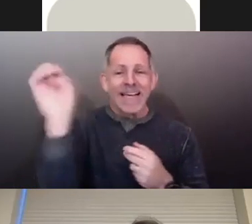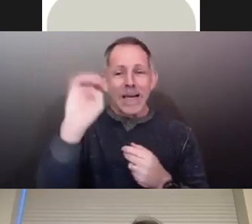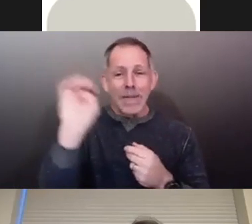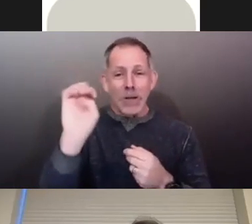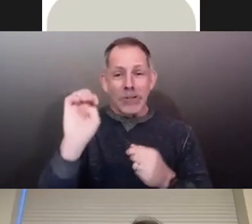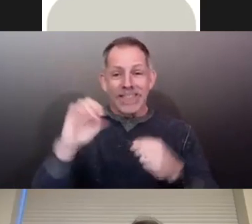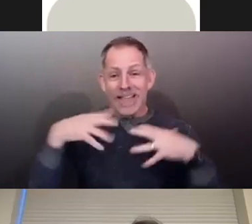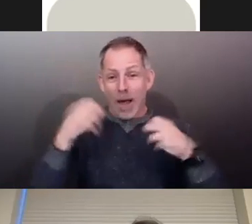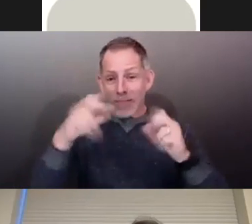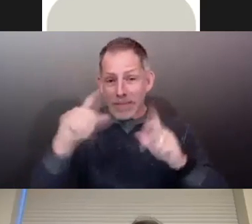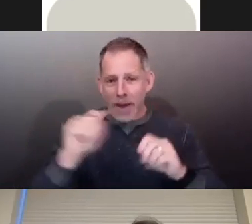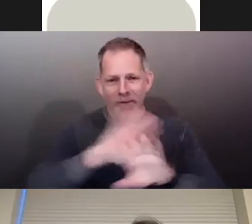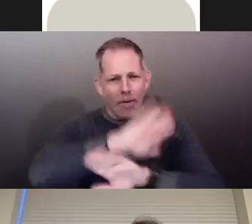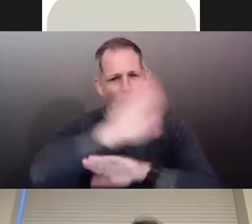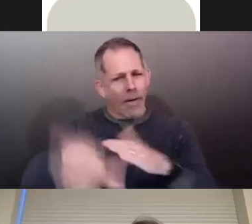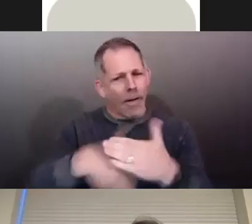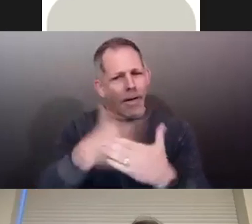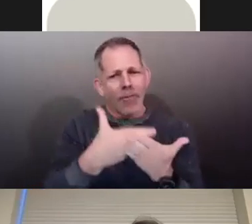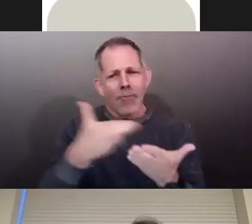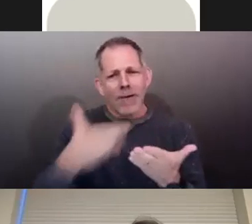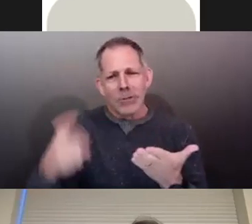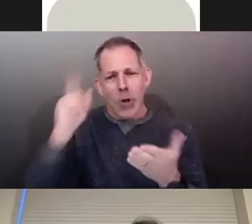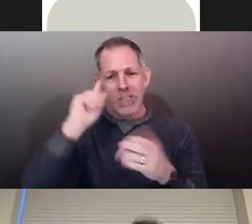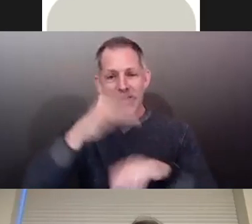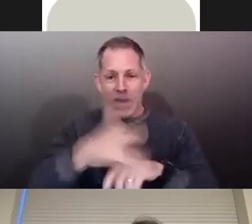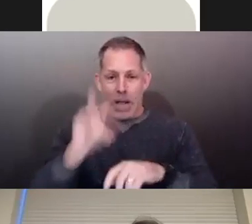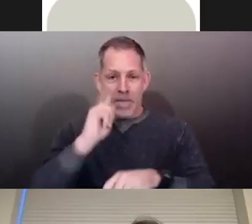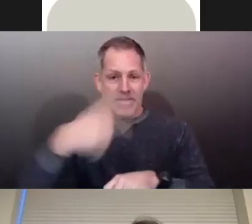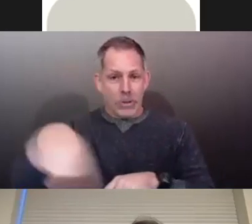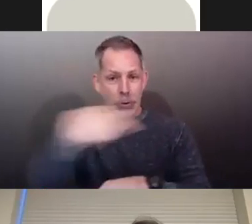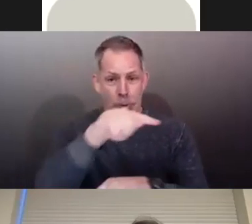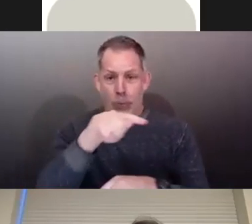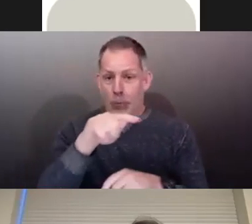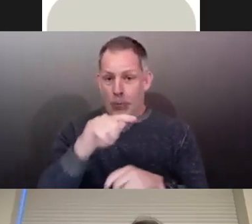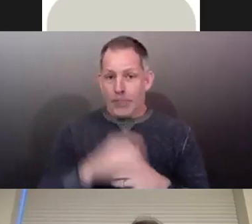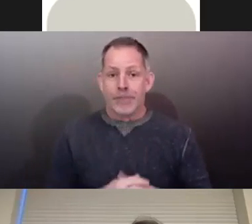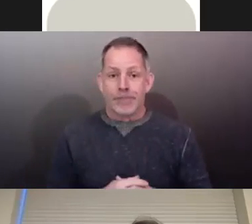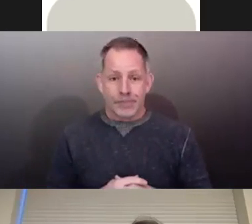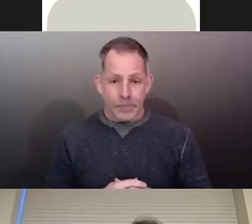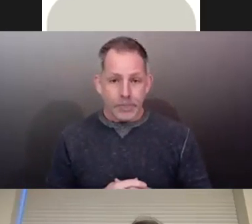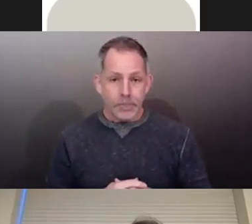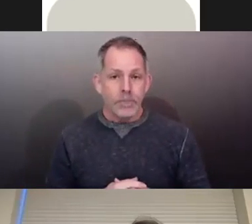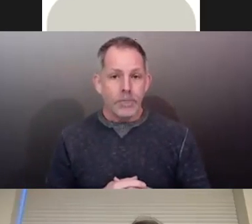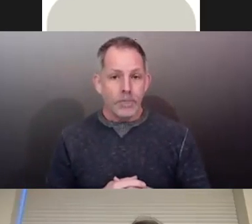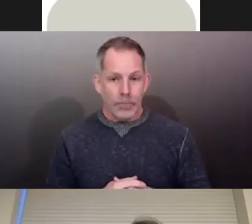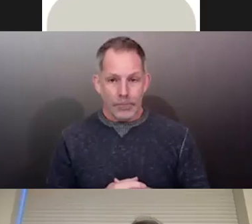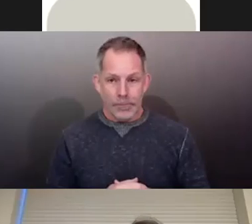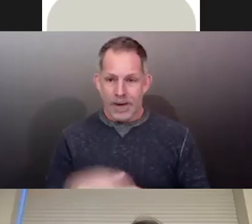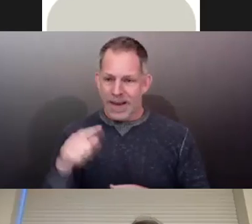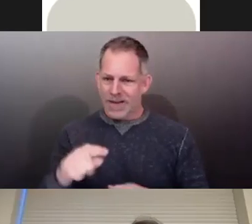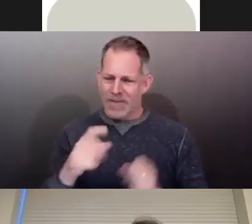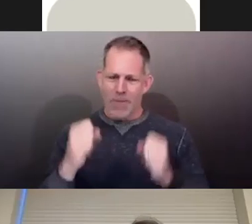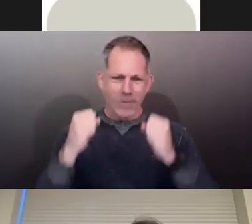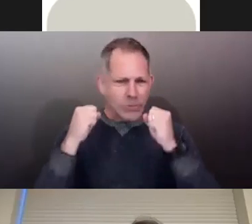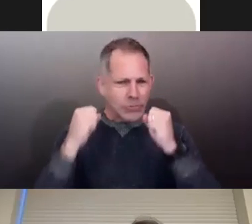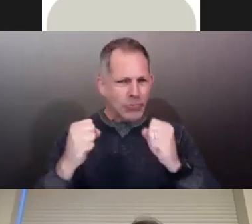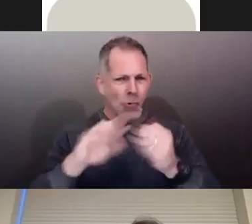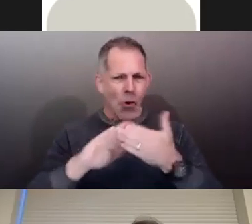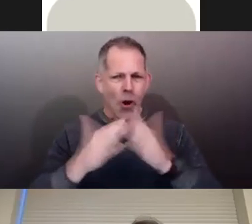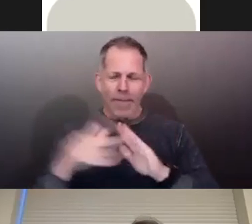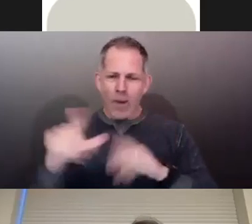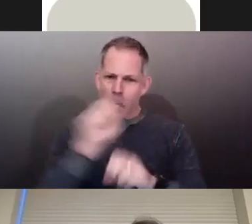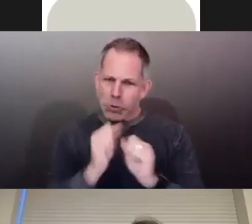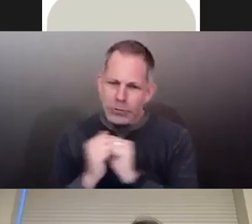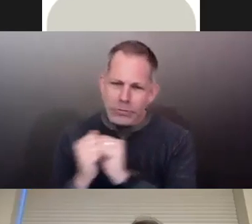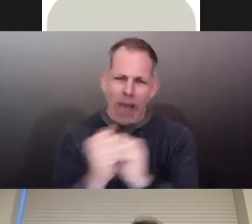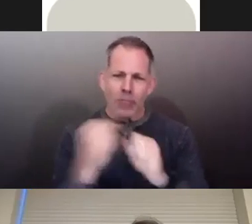easy. Our community is strong and resilient, and I know that we will get through this together. Thank you for joining us this evening,